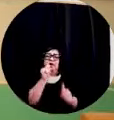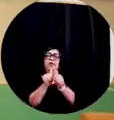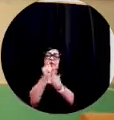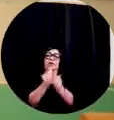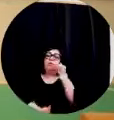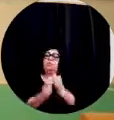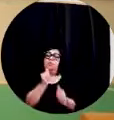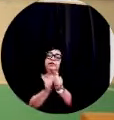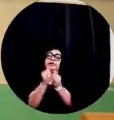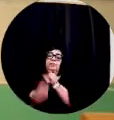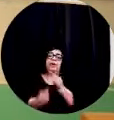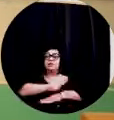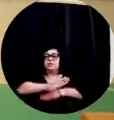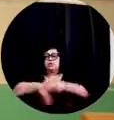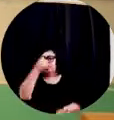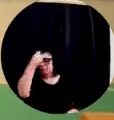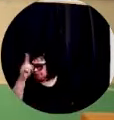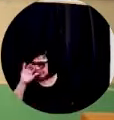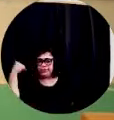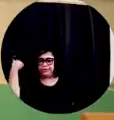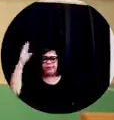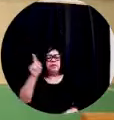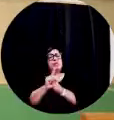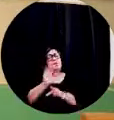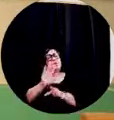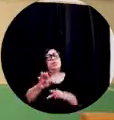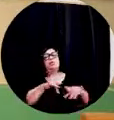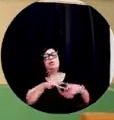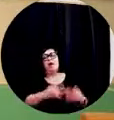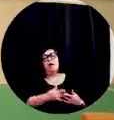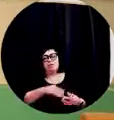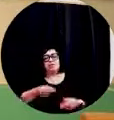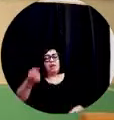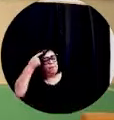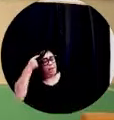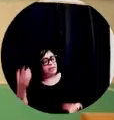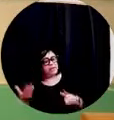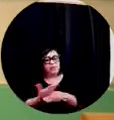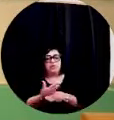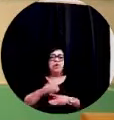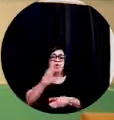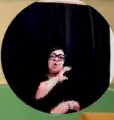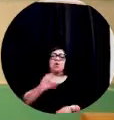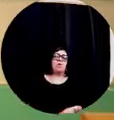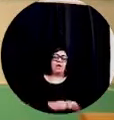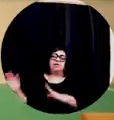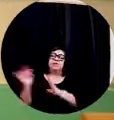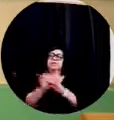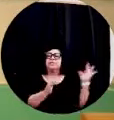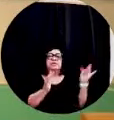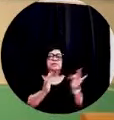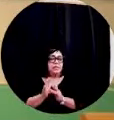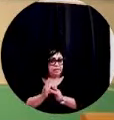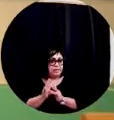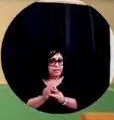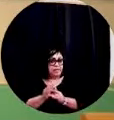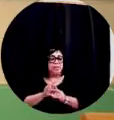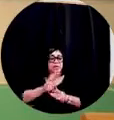all understanding, shall keep your hearts and minds through Christ Jesus. A